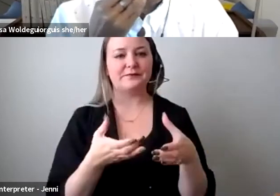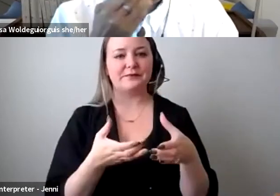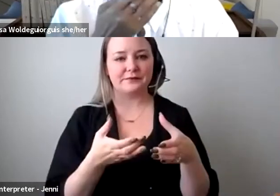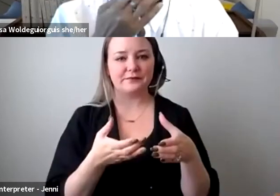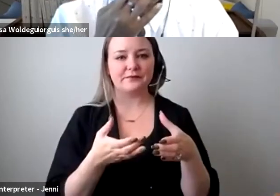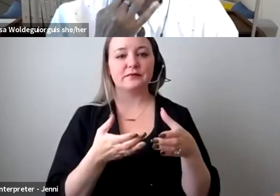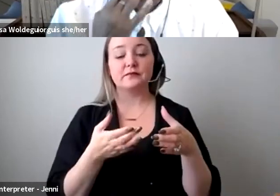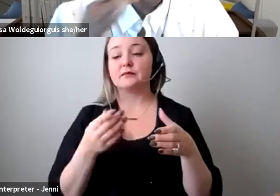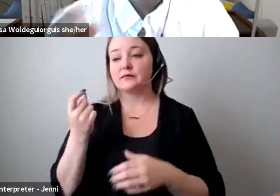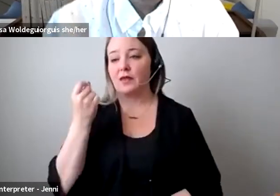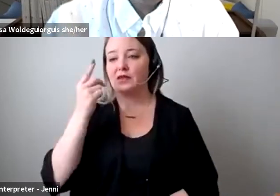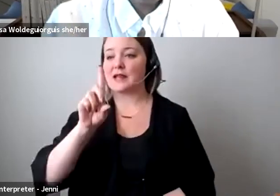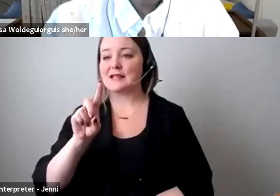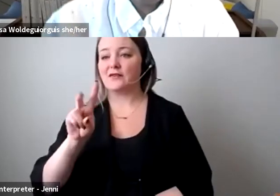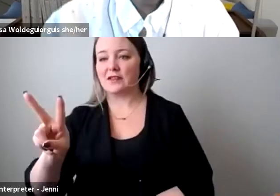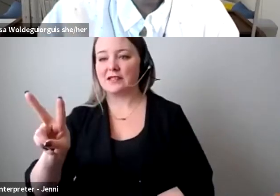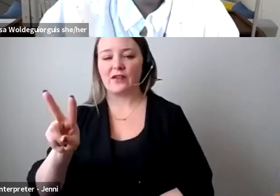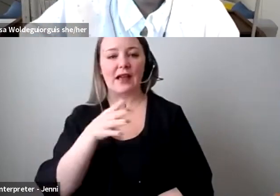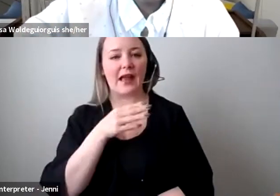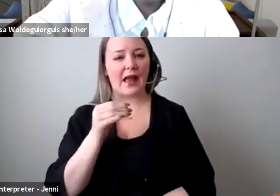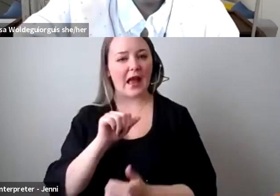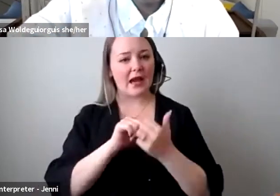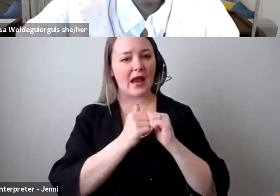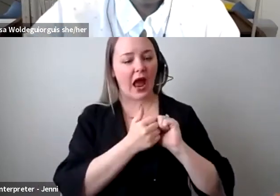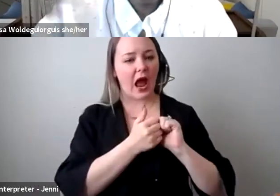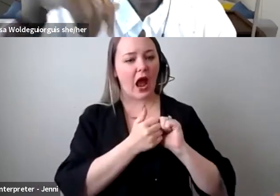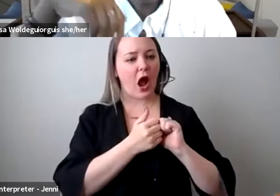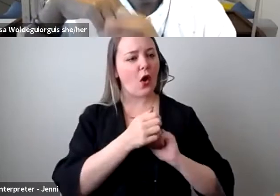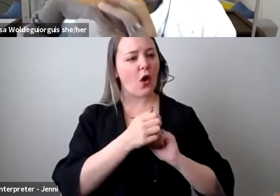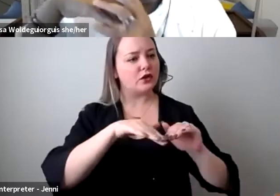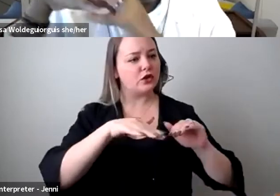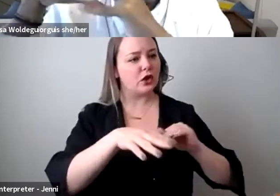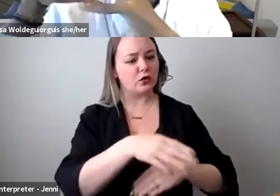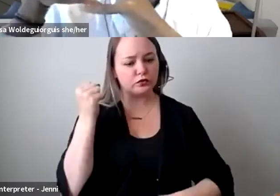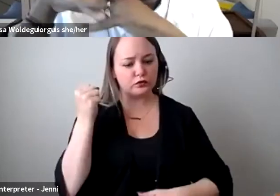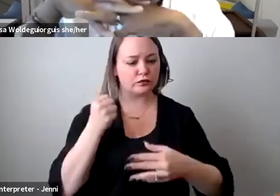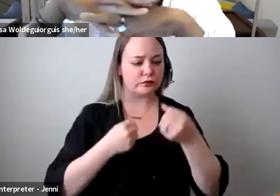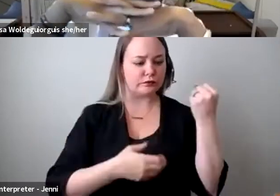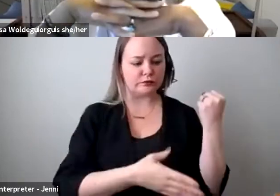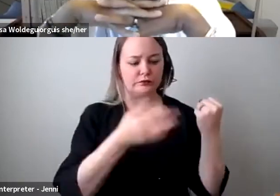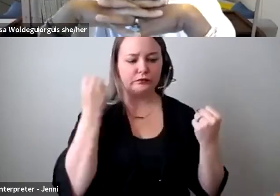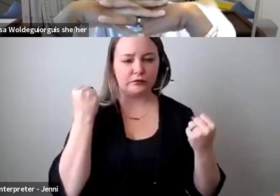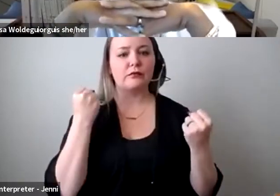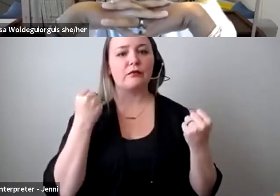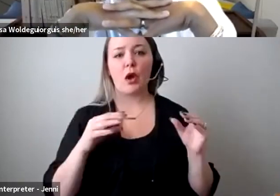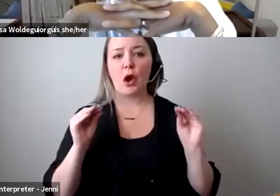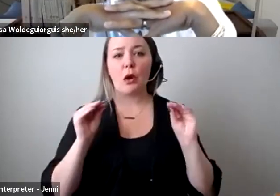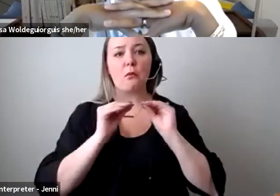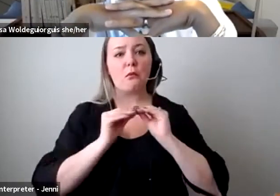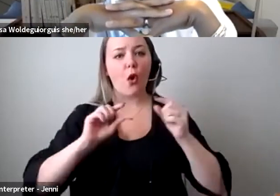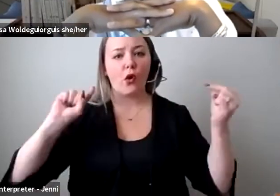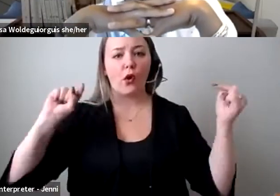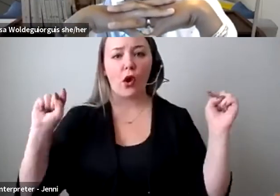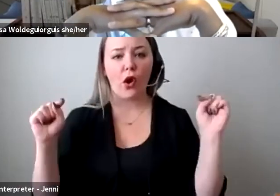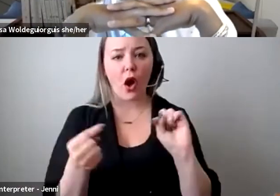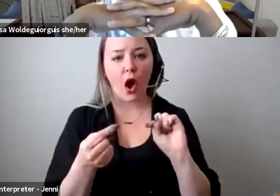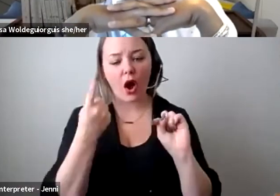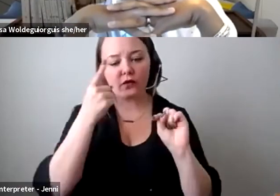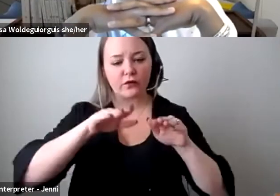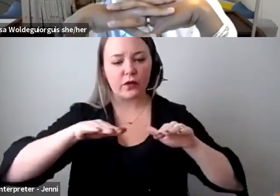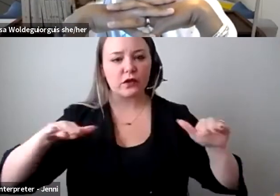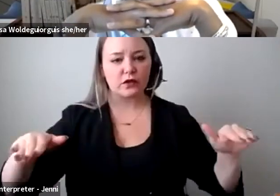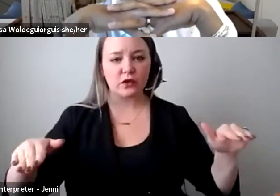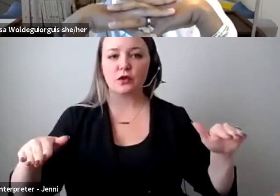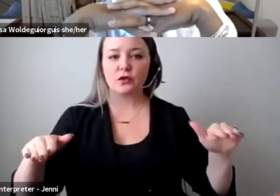violence and how you removing children, how it's bringing more harm to the children